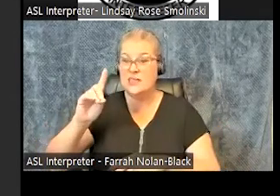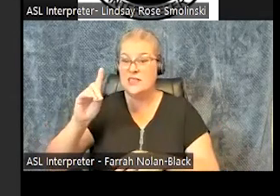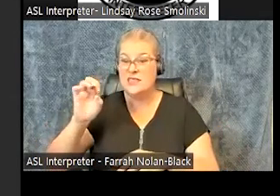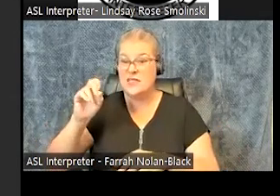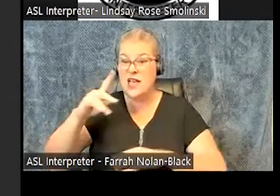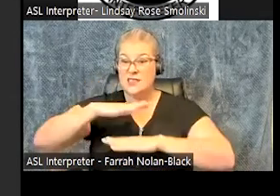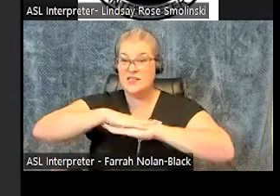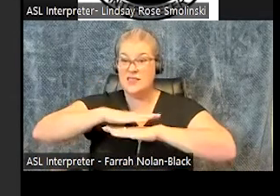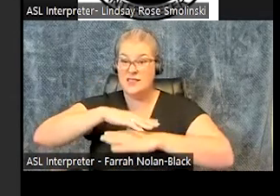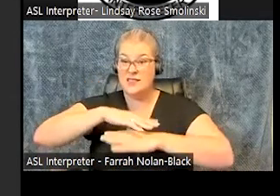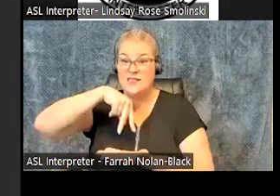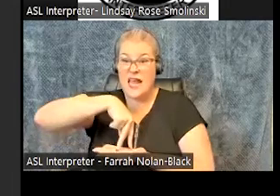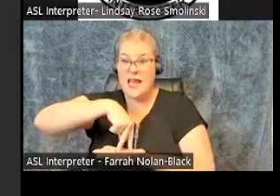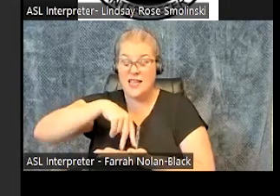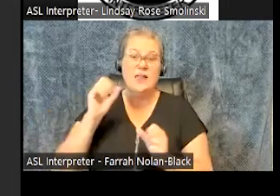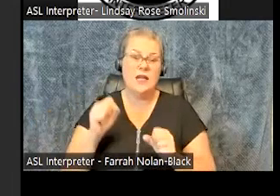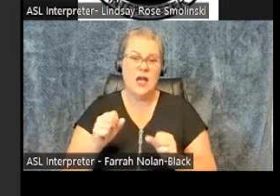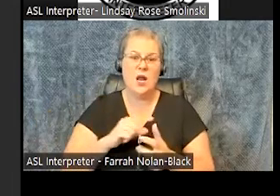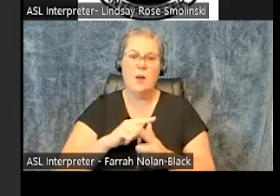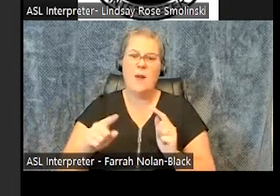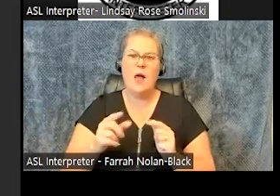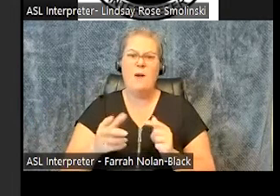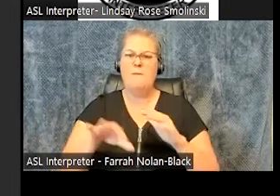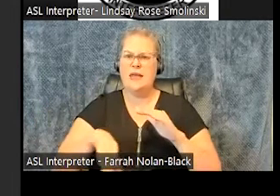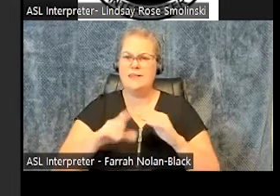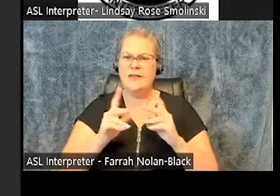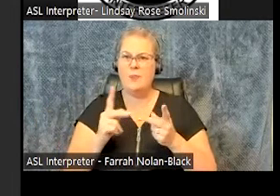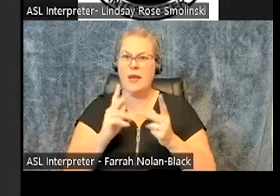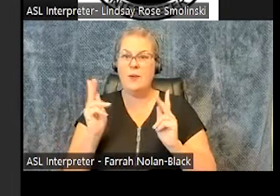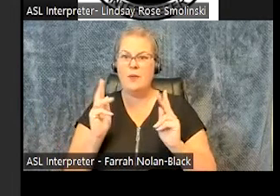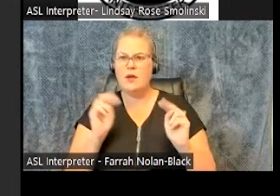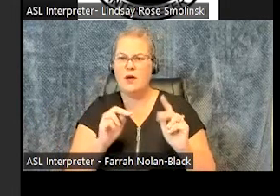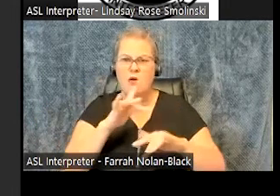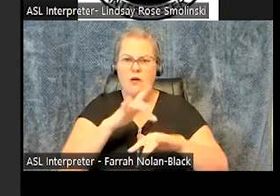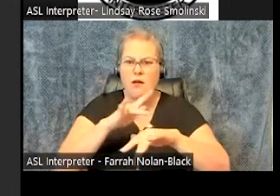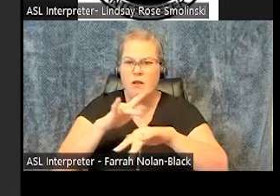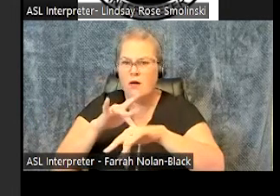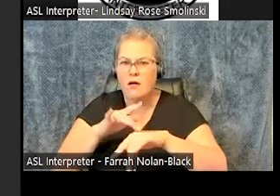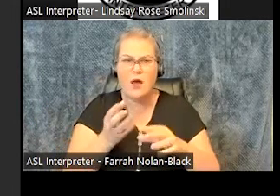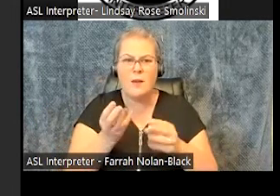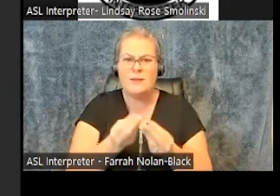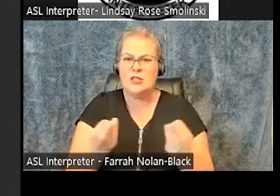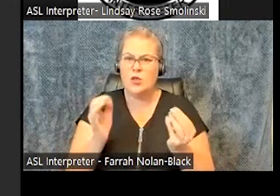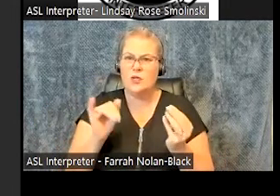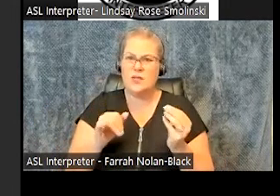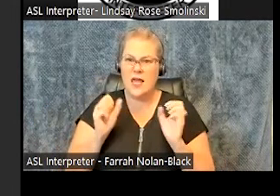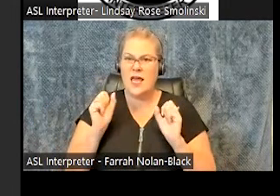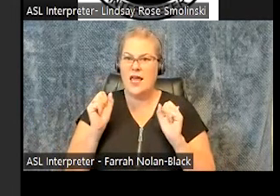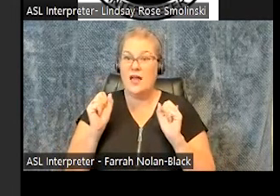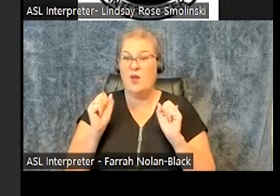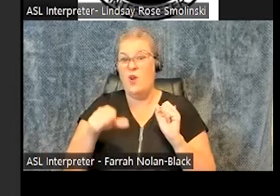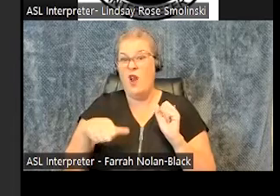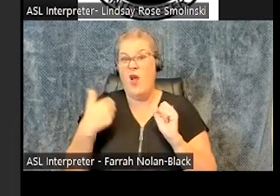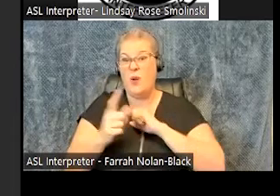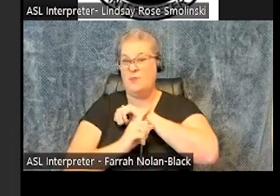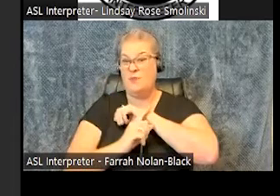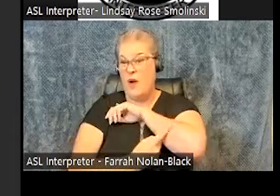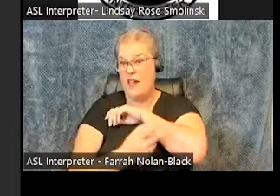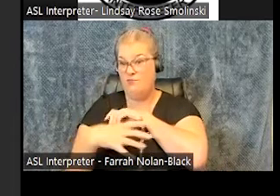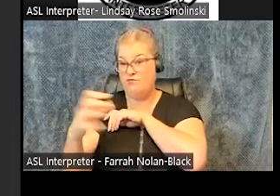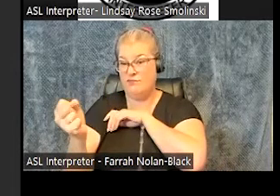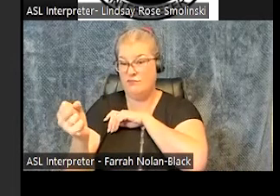can interact with materials that otherwise would be wasted. I'm gonna try and rush through this week questions.